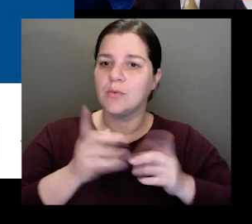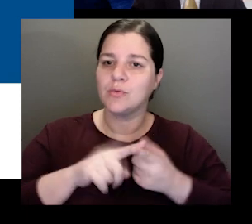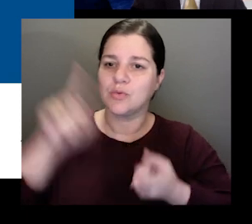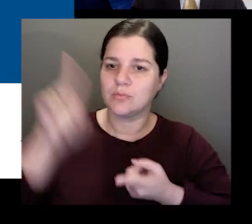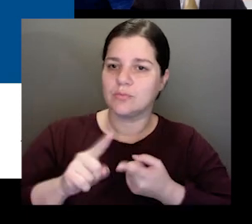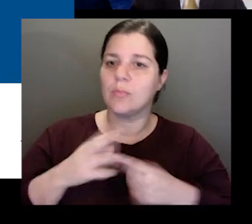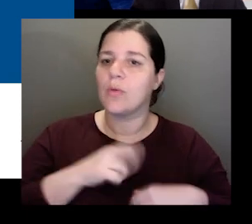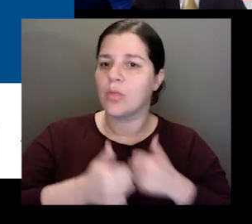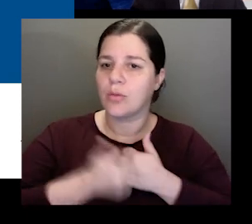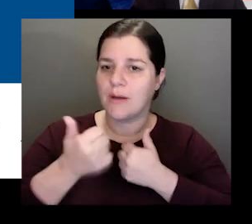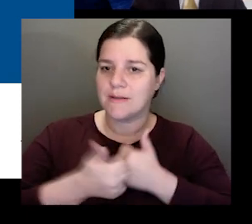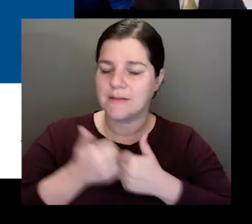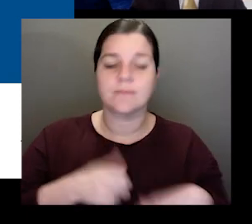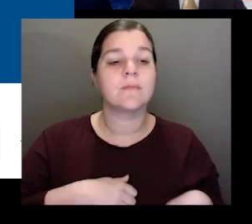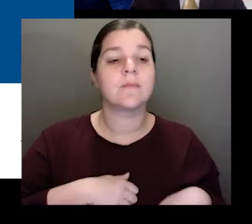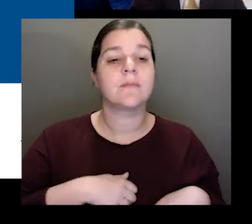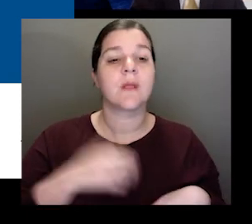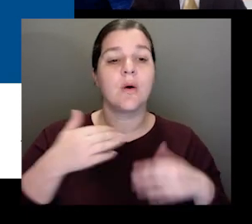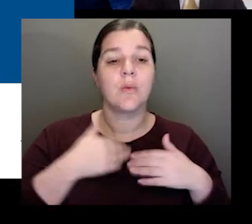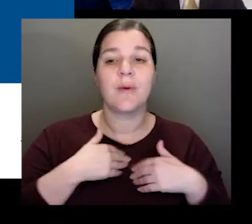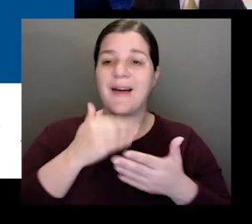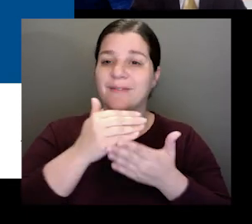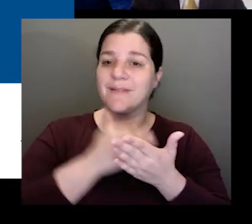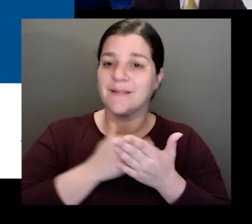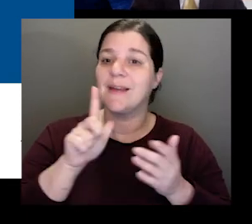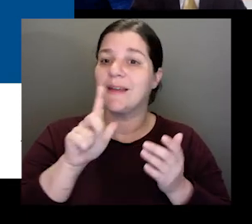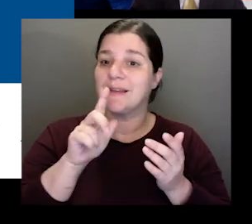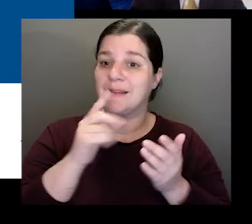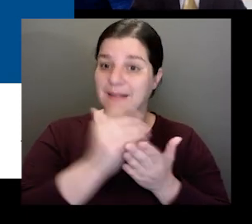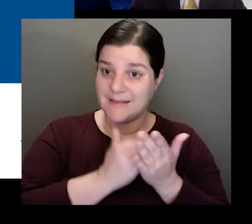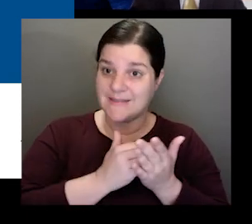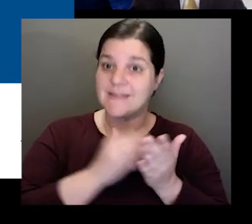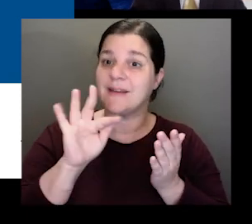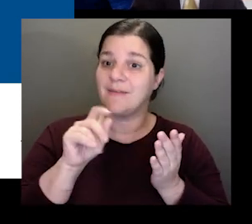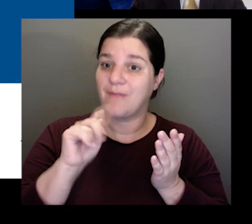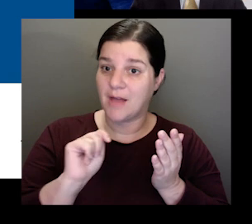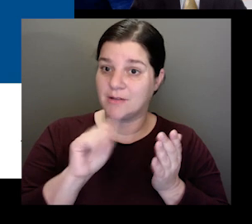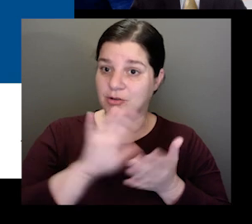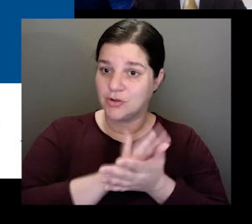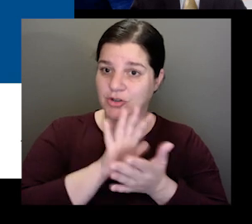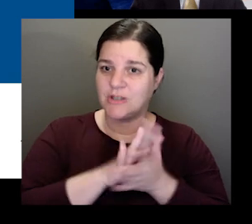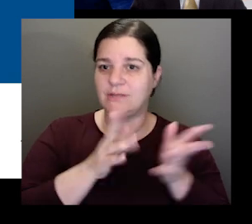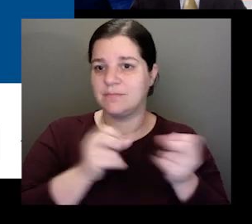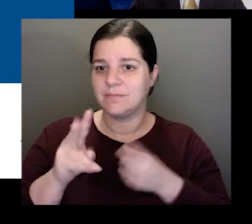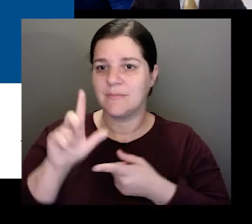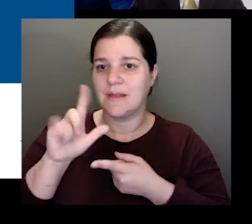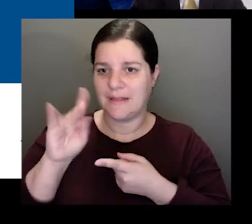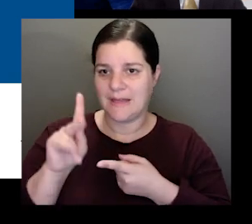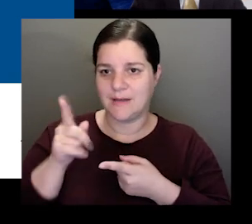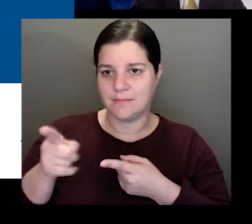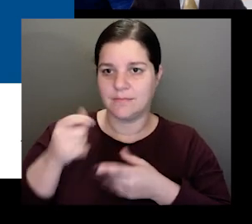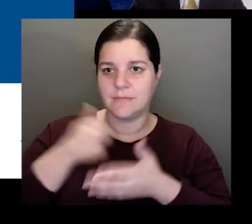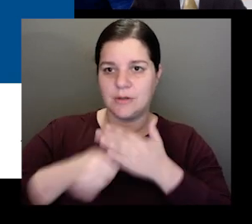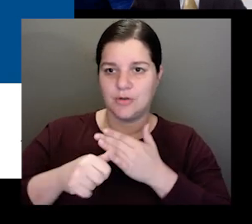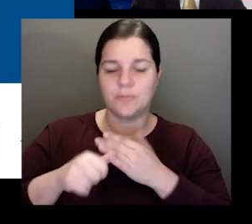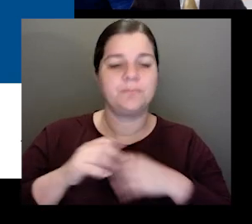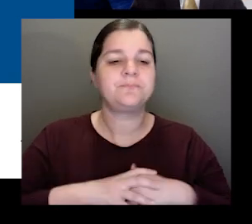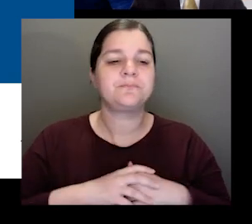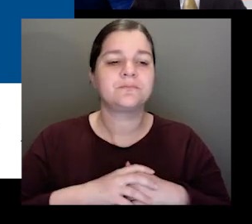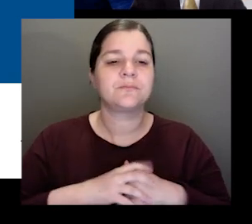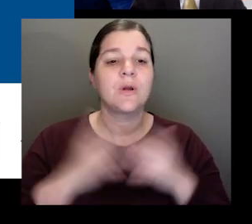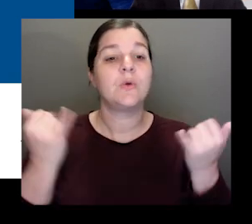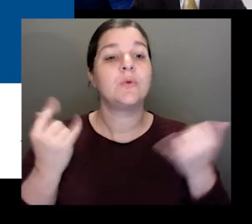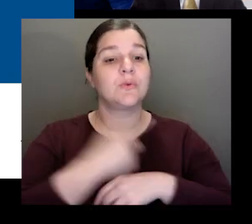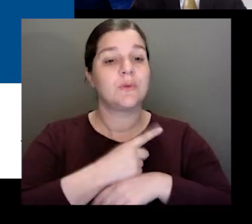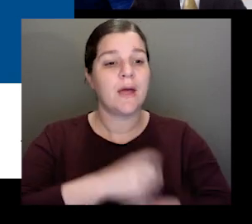threats. A link to the SAFE fact sheet has been made available in the Q&A pod. Now let's hit the wave tops of today's agenda,